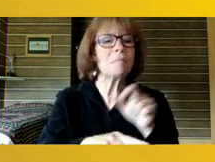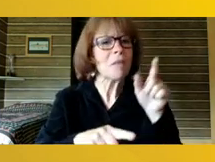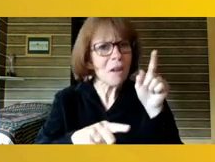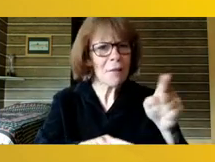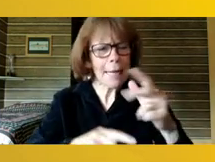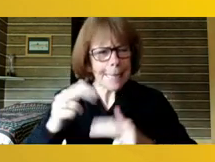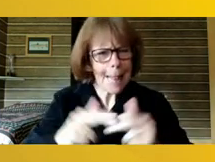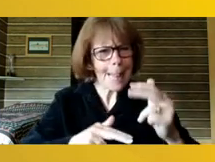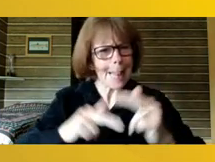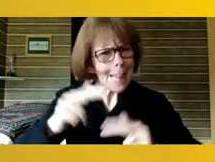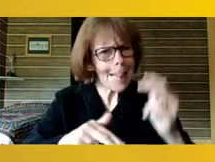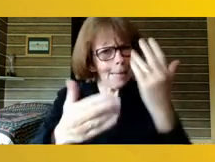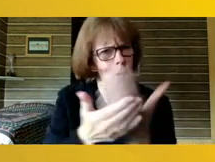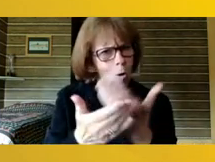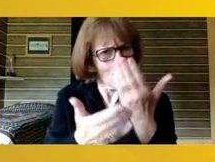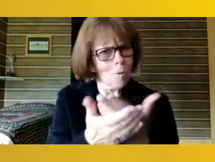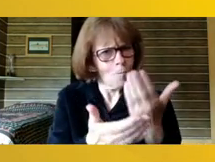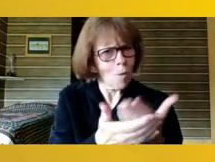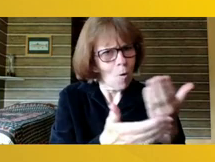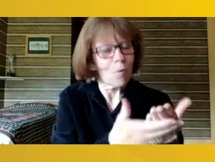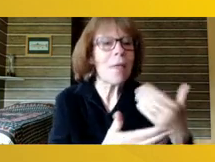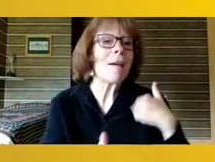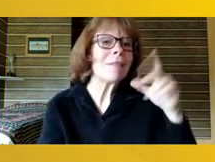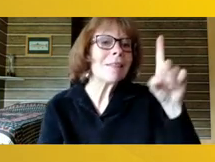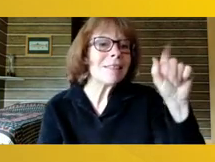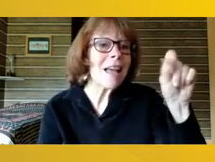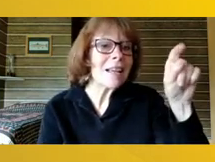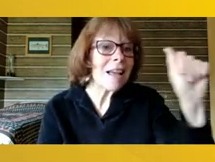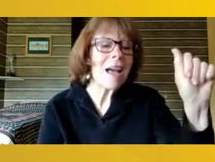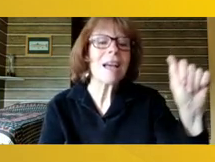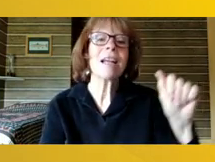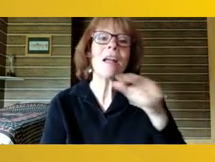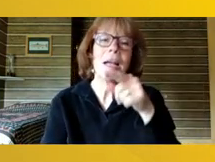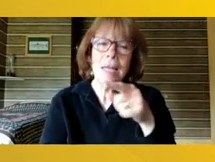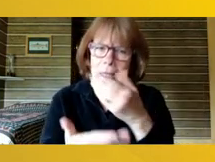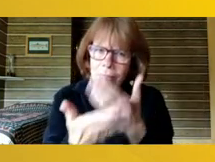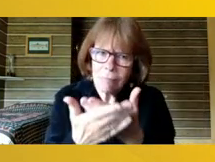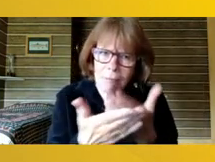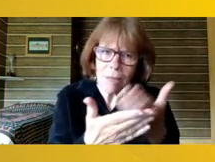and using evidence from models and data to support it.